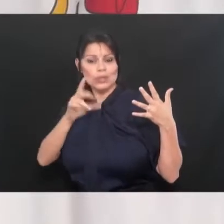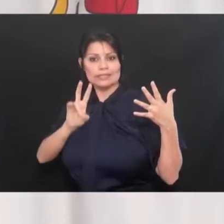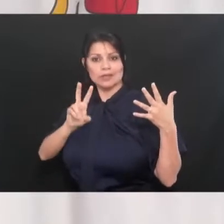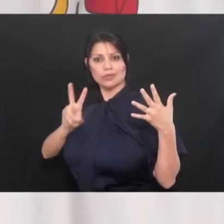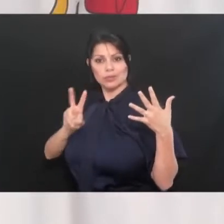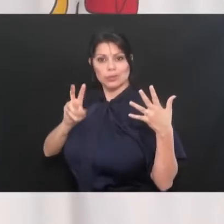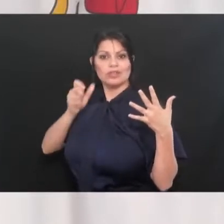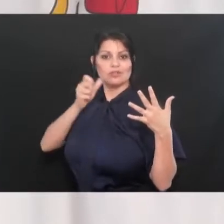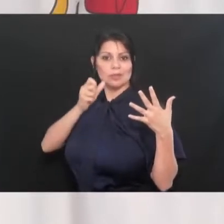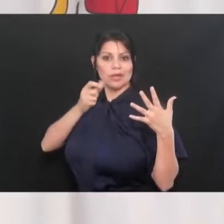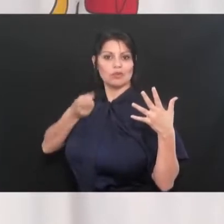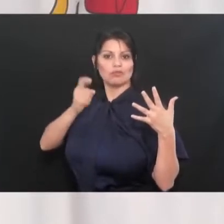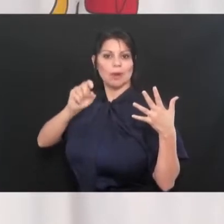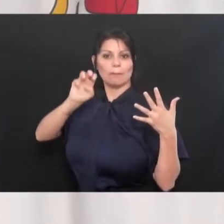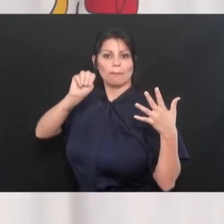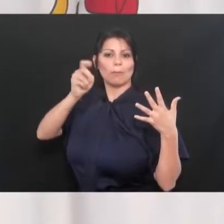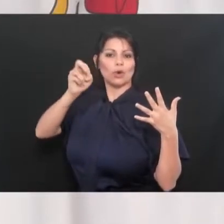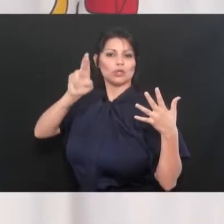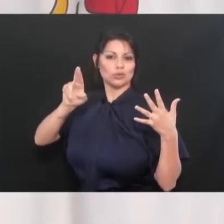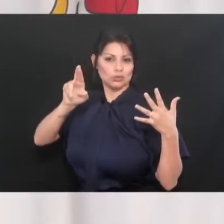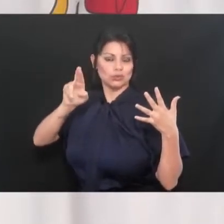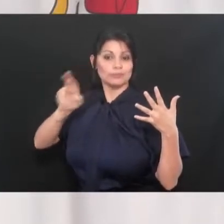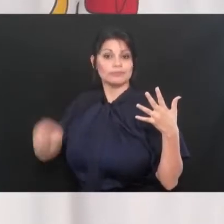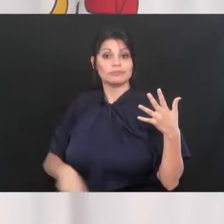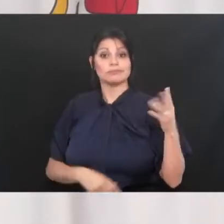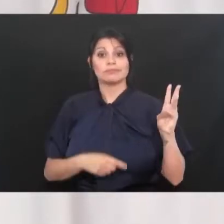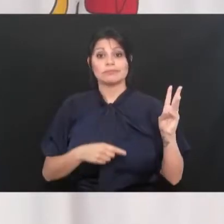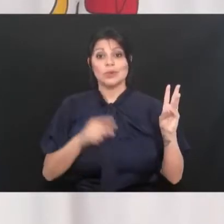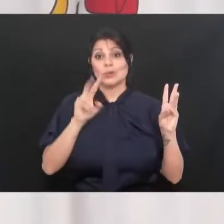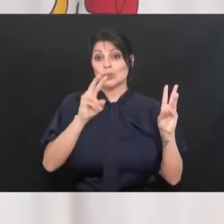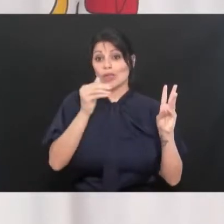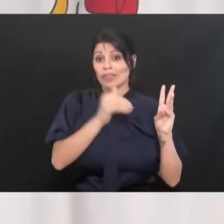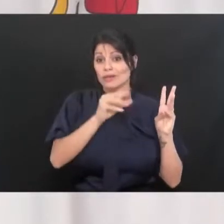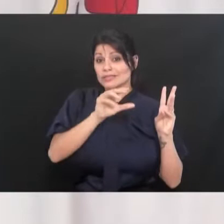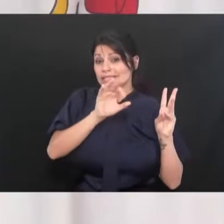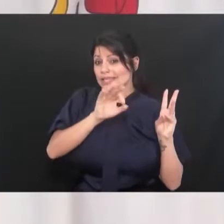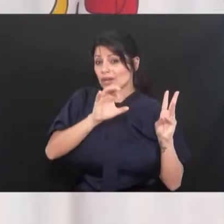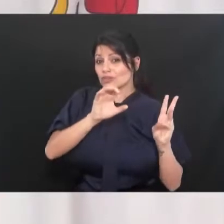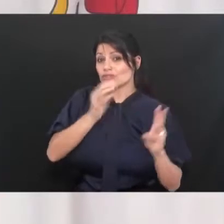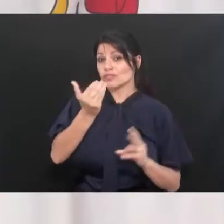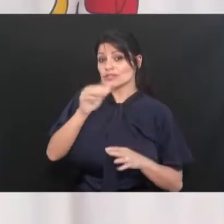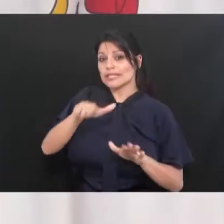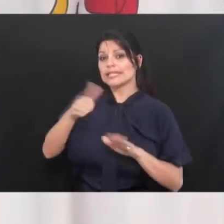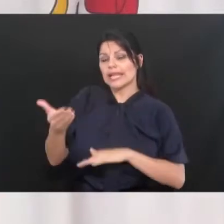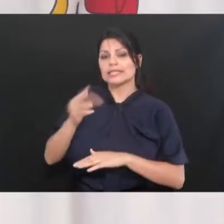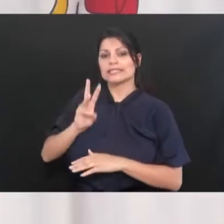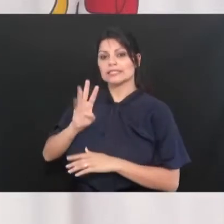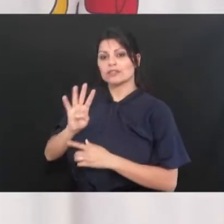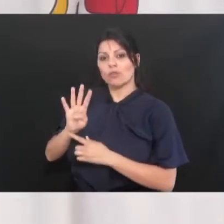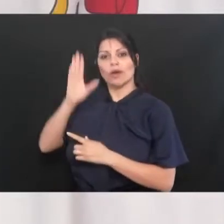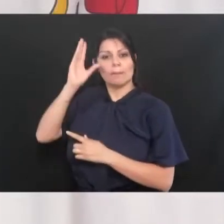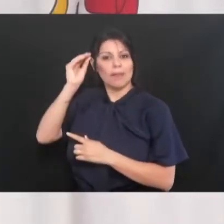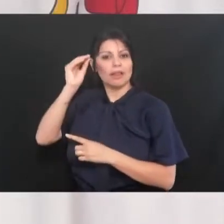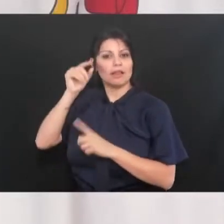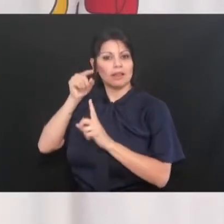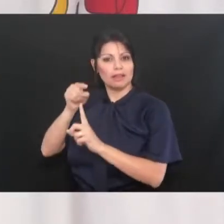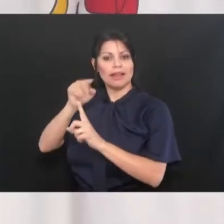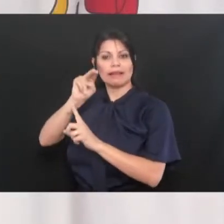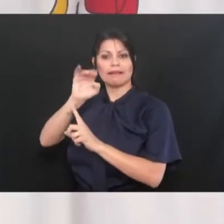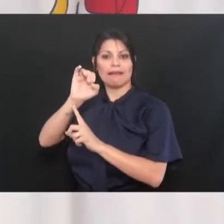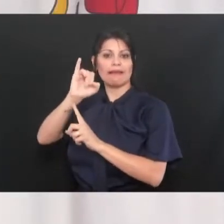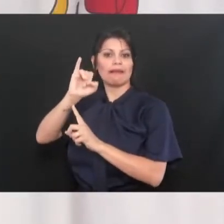72-year-old female from Mercer County. Our 2,915th death is a 64-year-old male from Nicholas